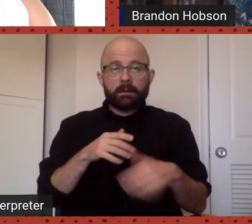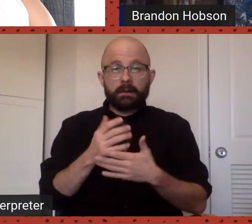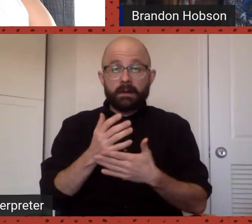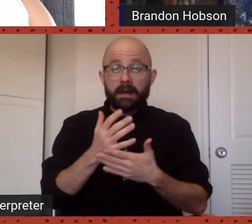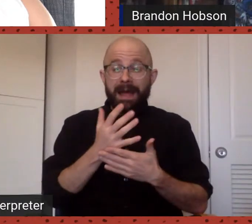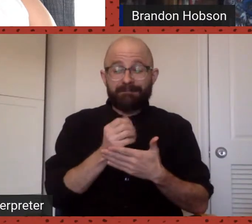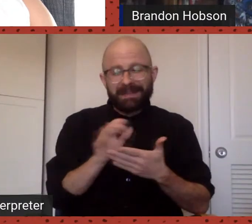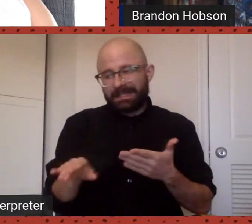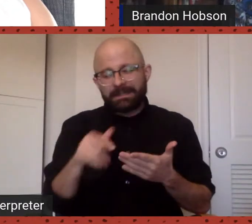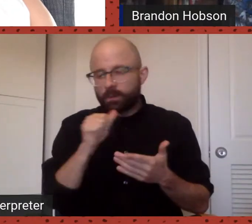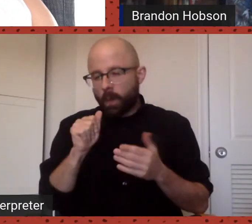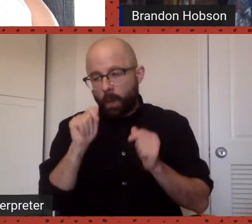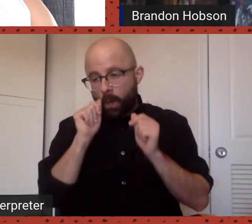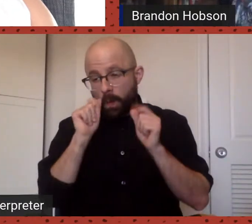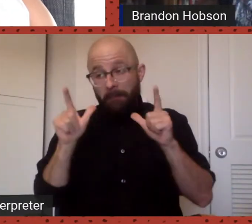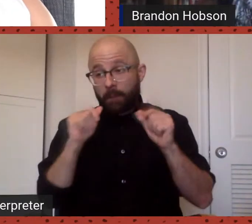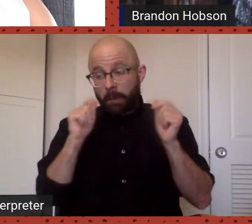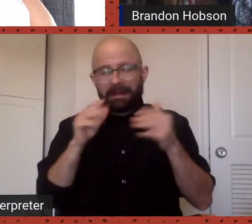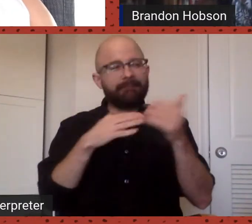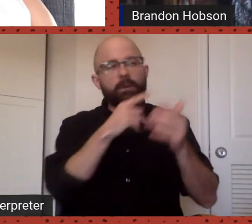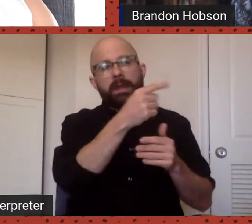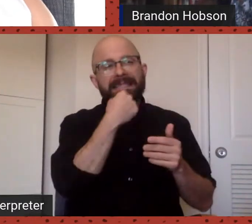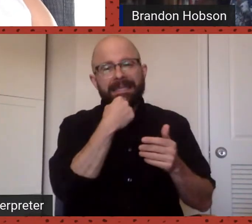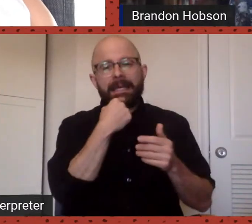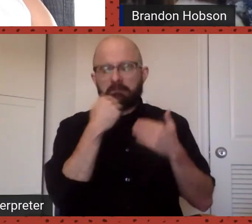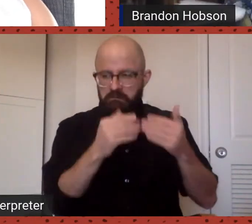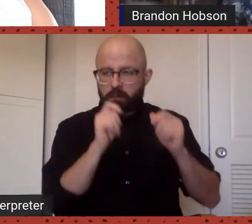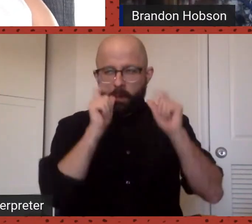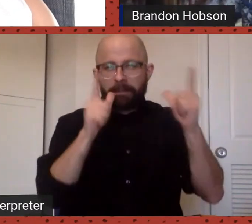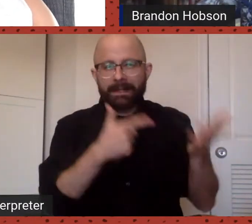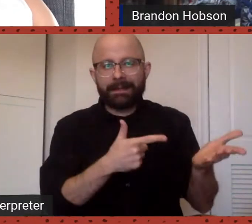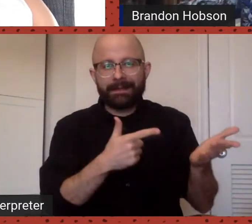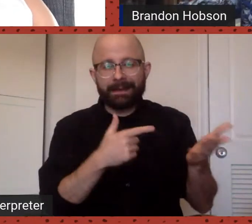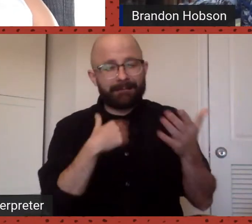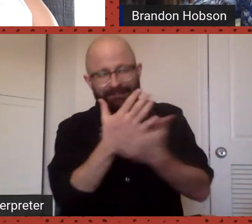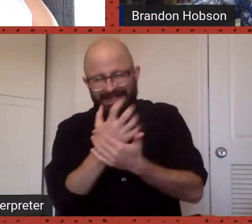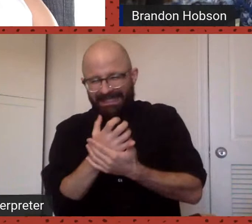to. I'll stop there.